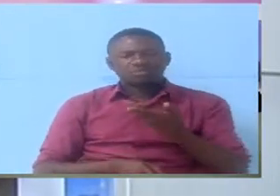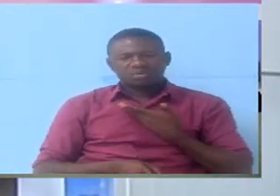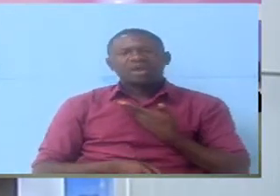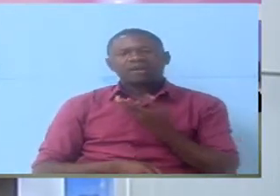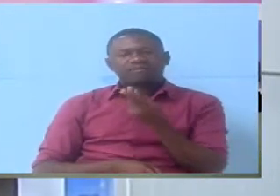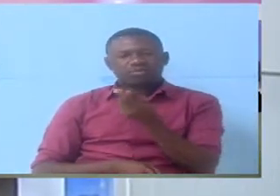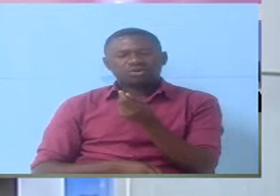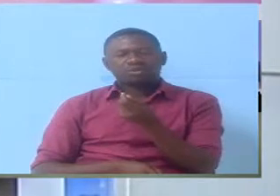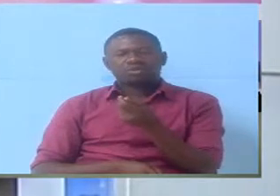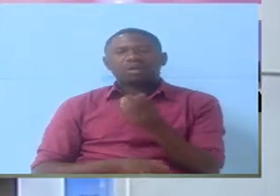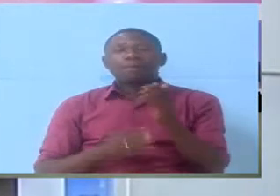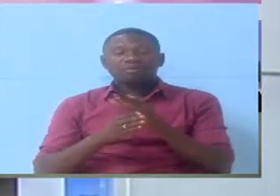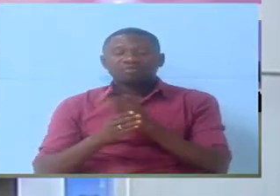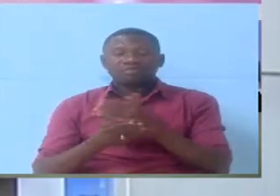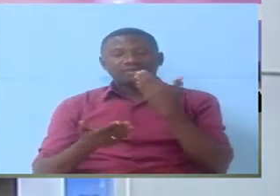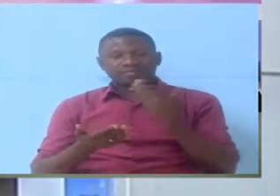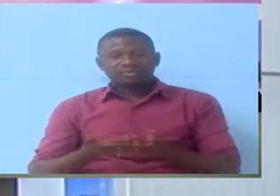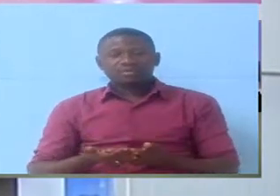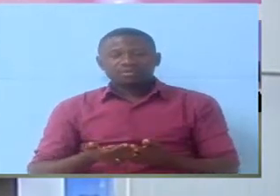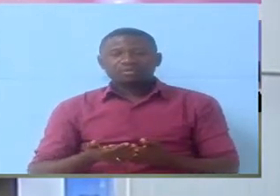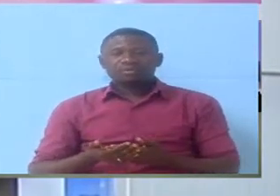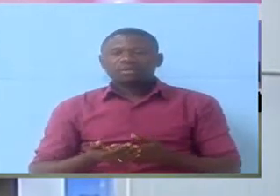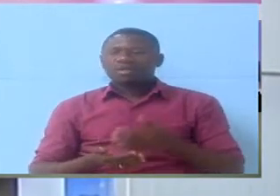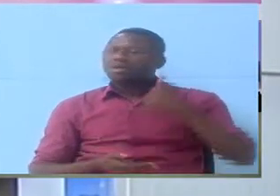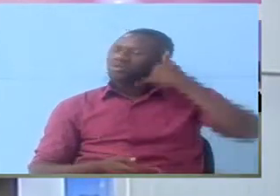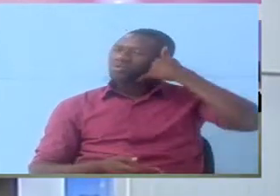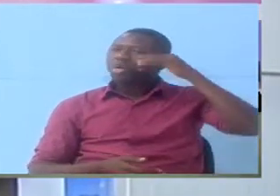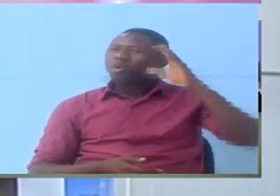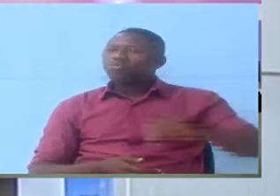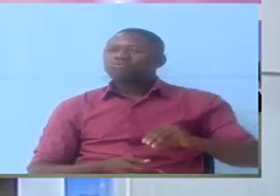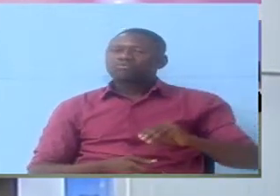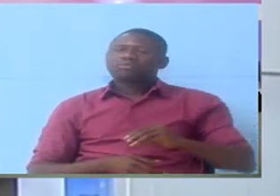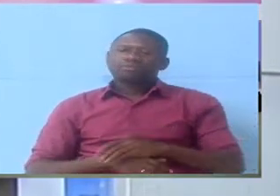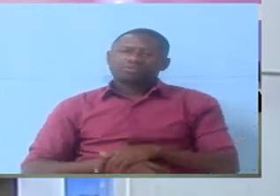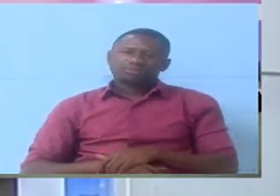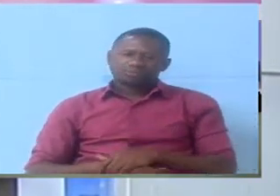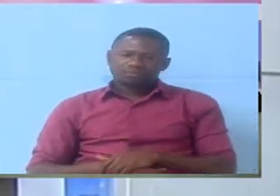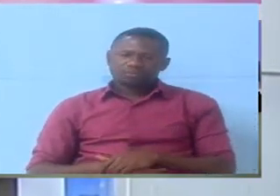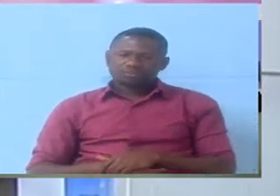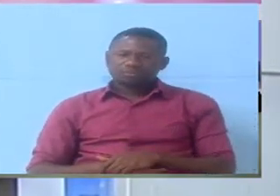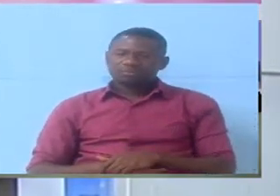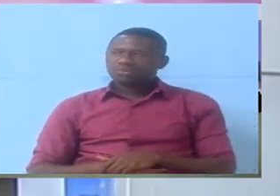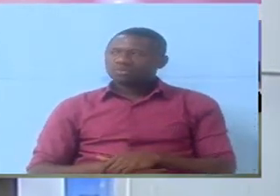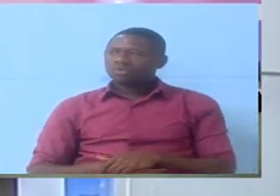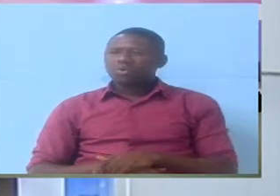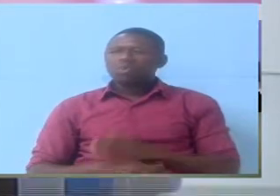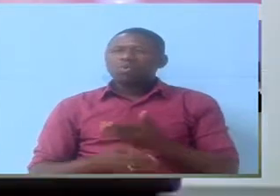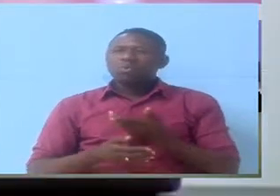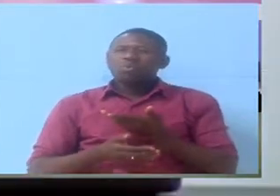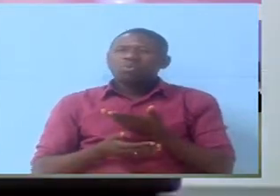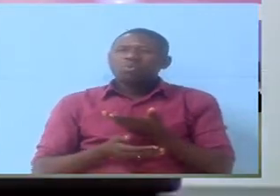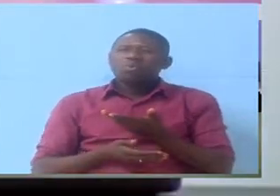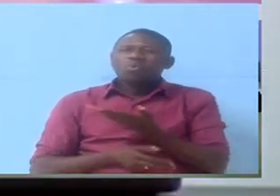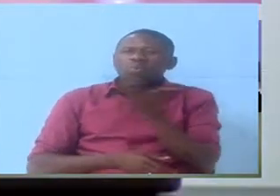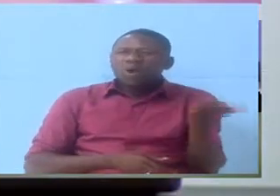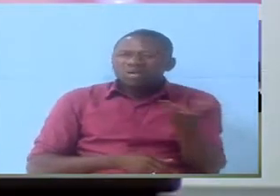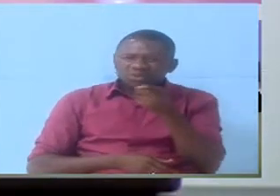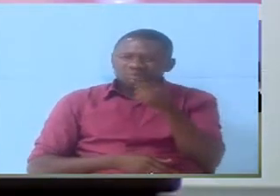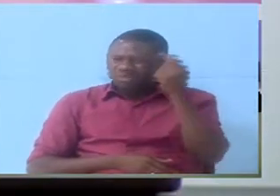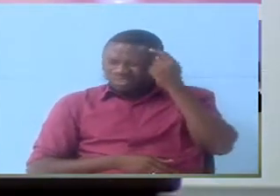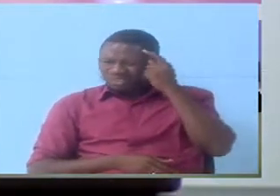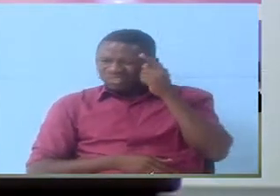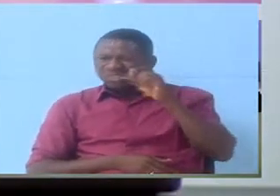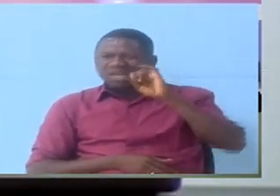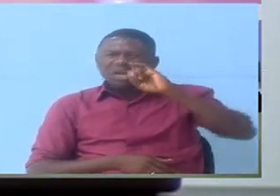Before I finish, he hung up the phone. Why do you think he hung up